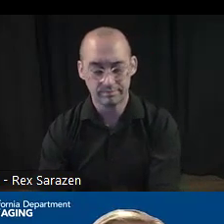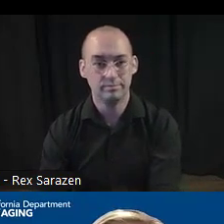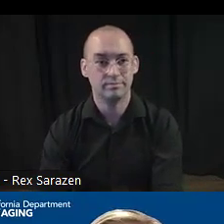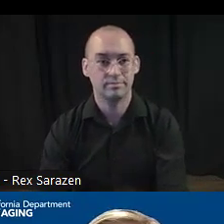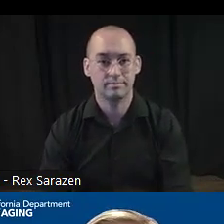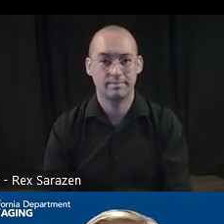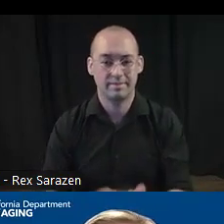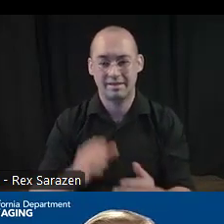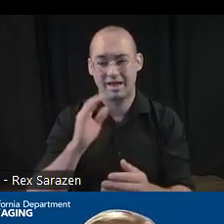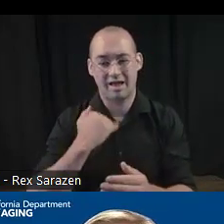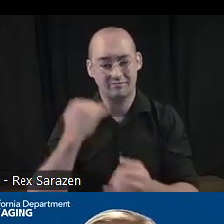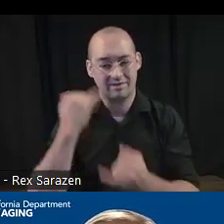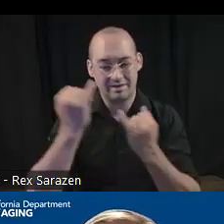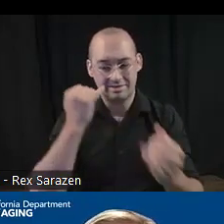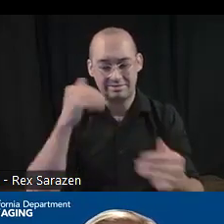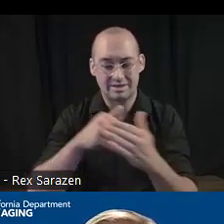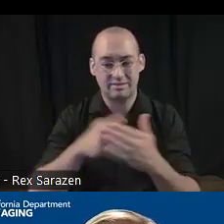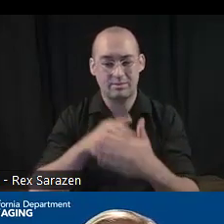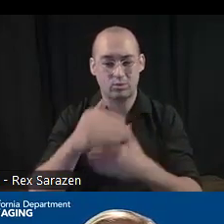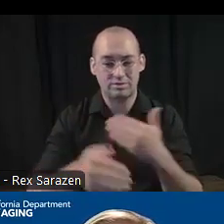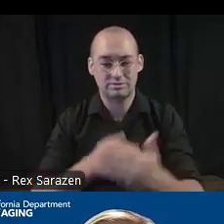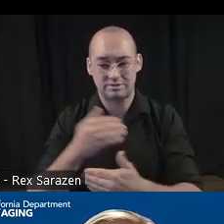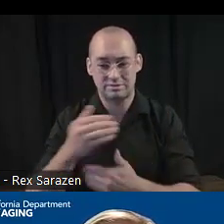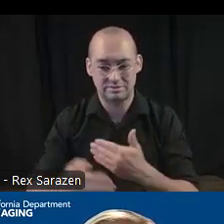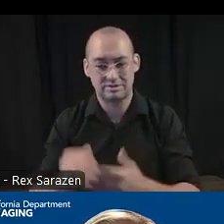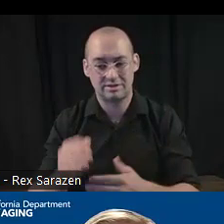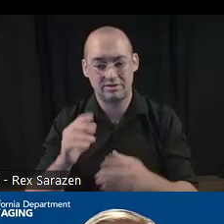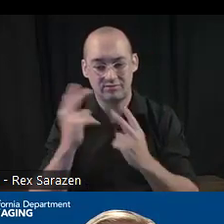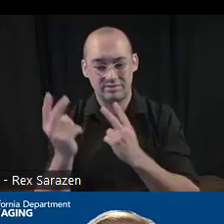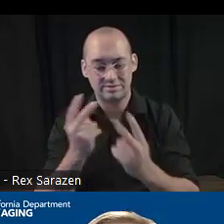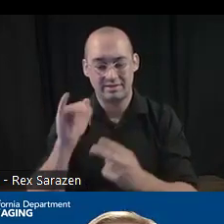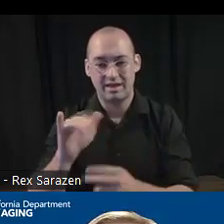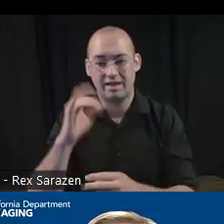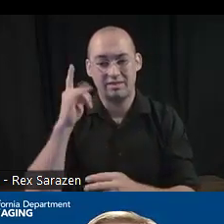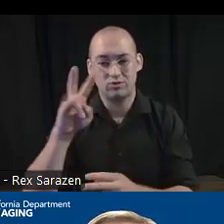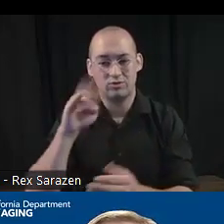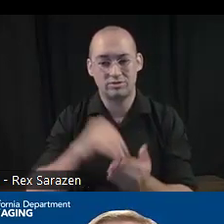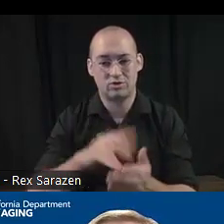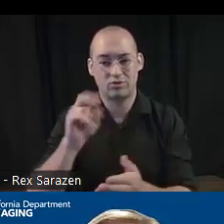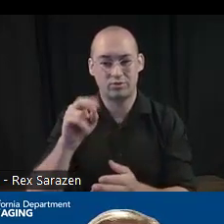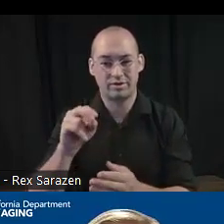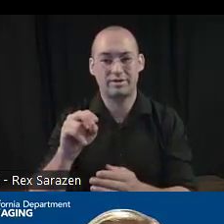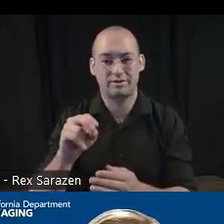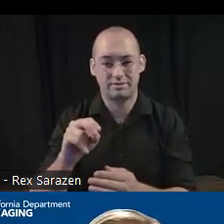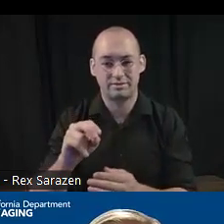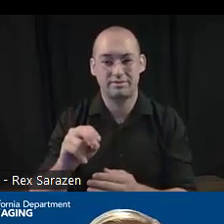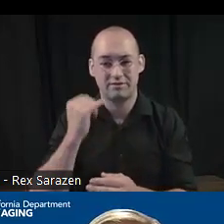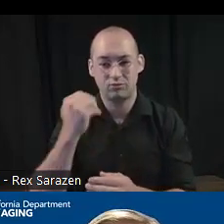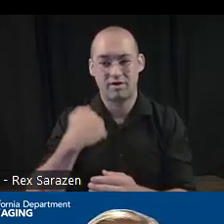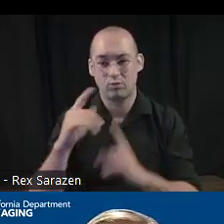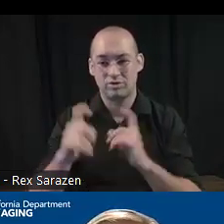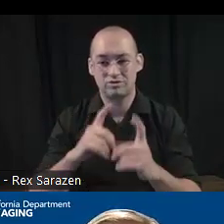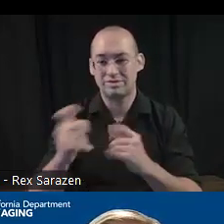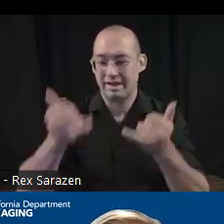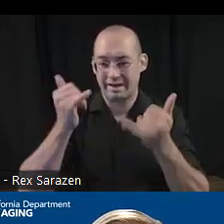this process, please do visit our California 2030 website. And if you have any questions about this,